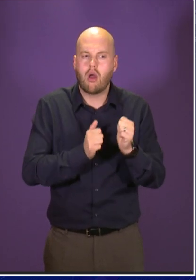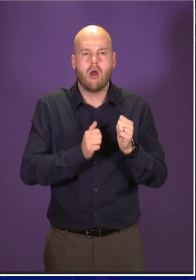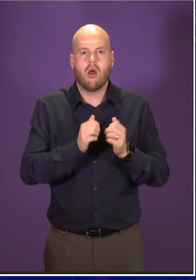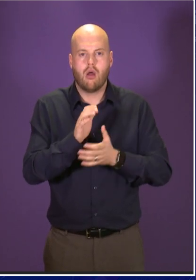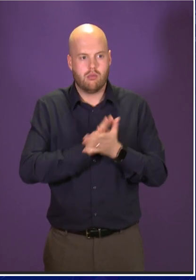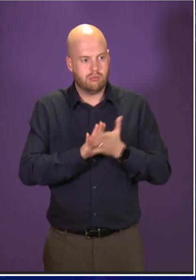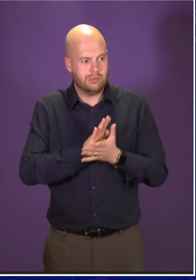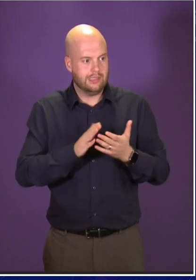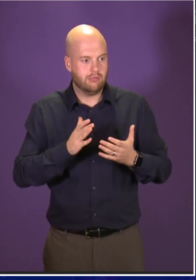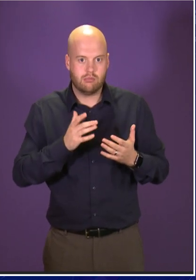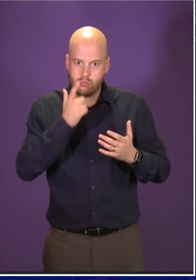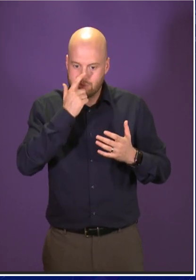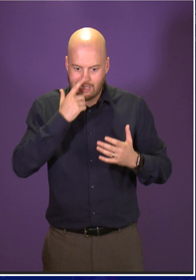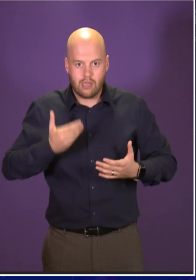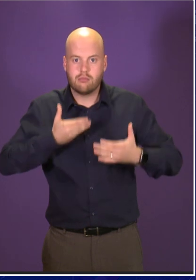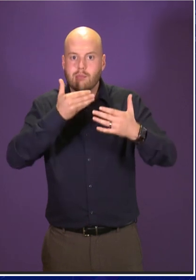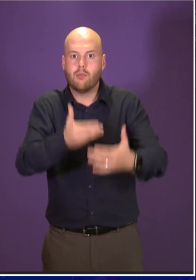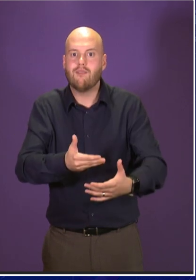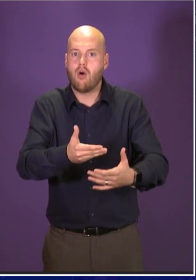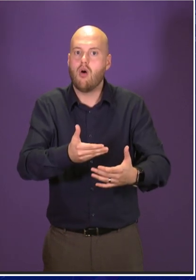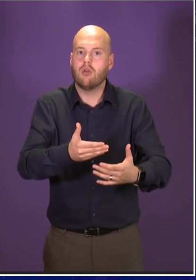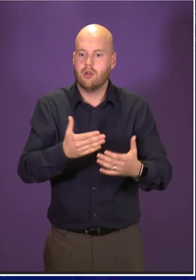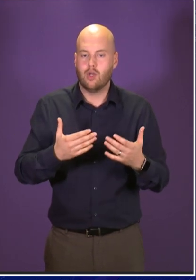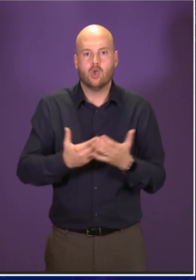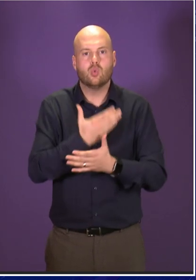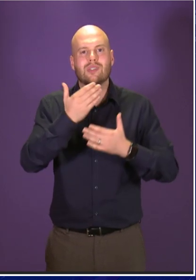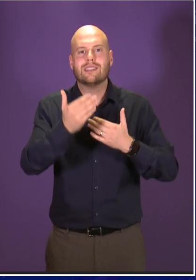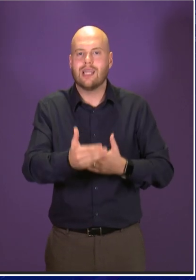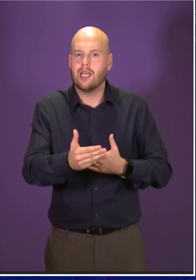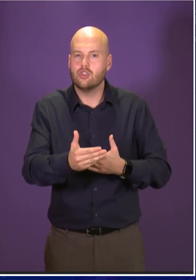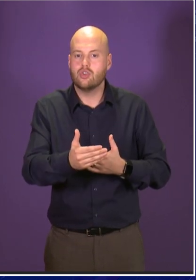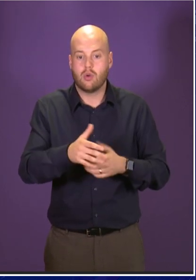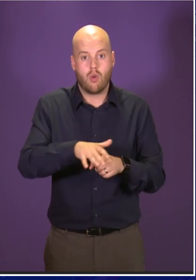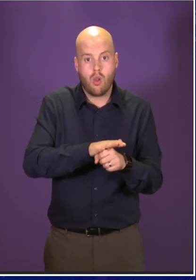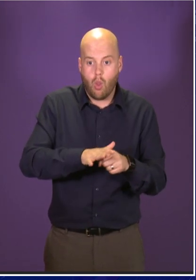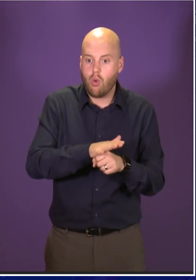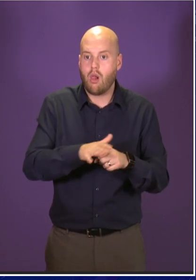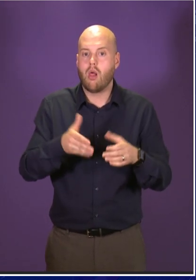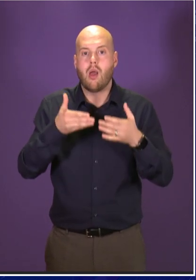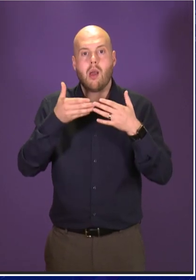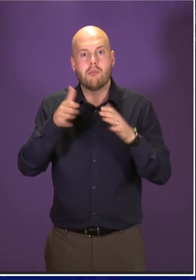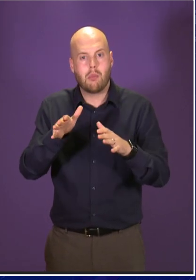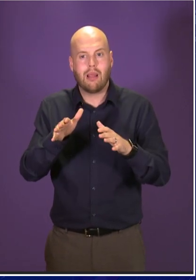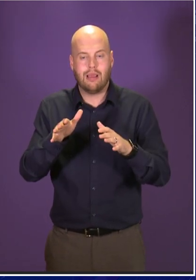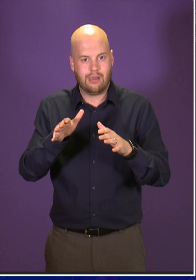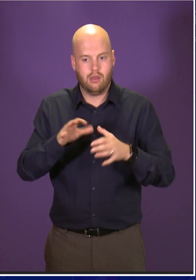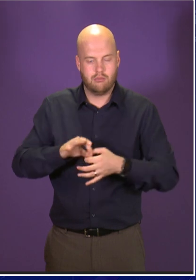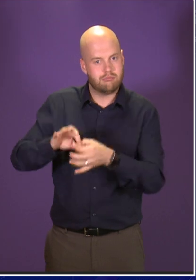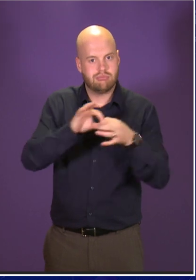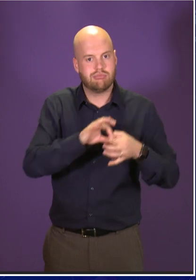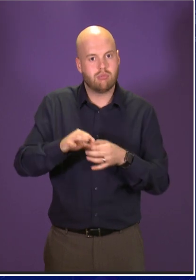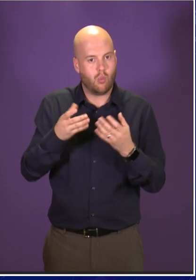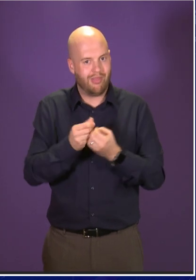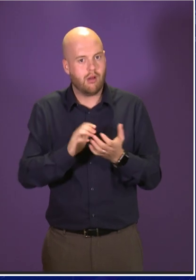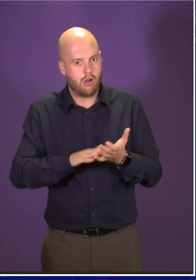we can go now into a stage of consolidation where local public authorities in the area of culture act as